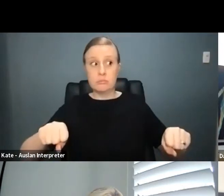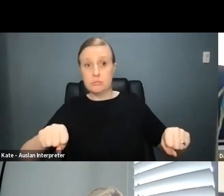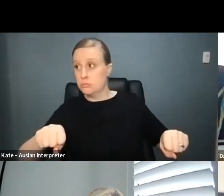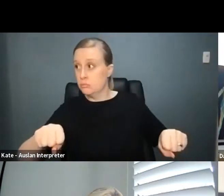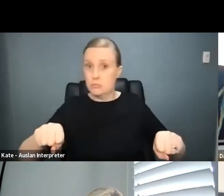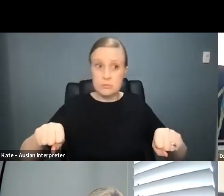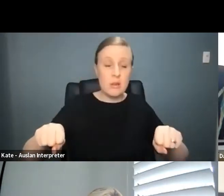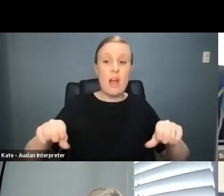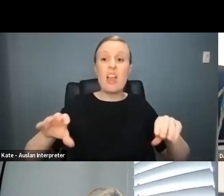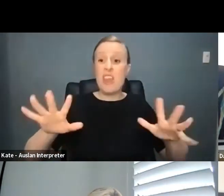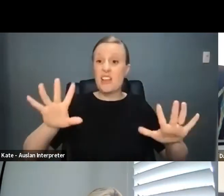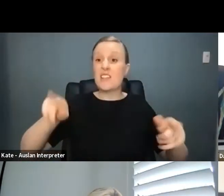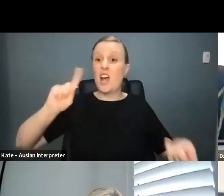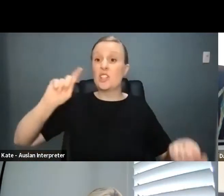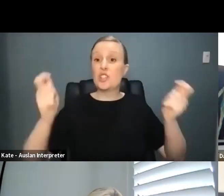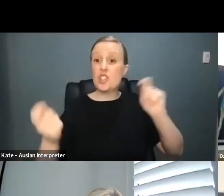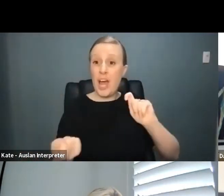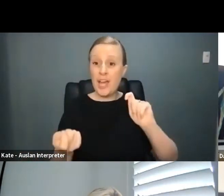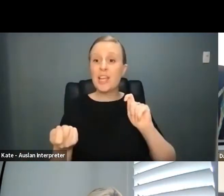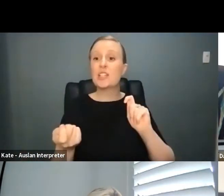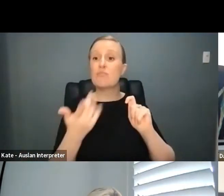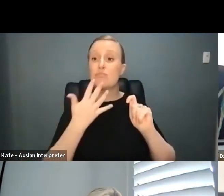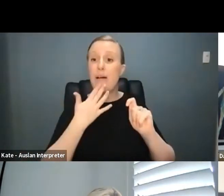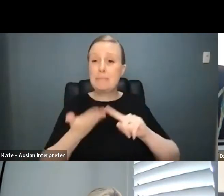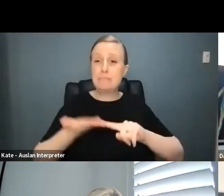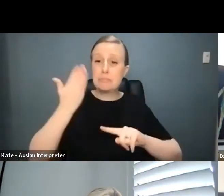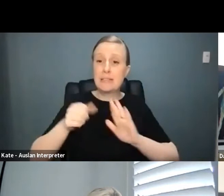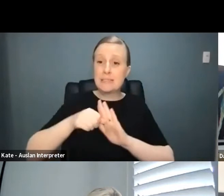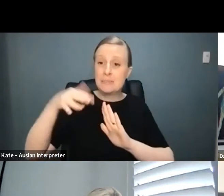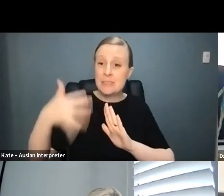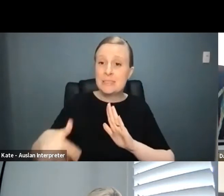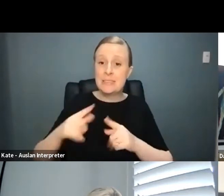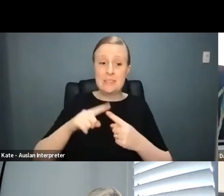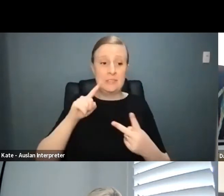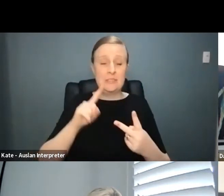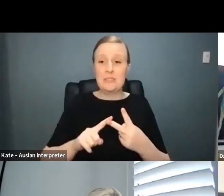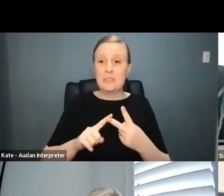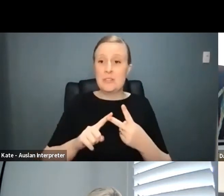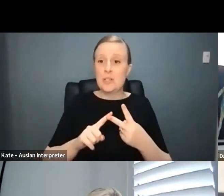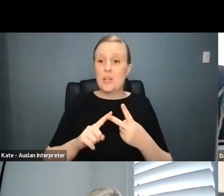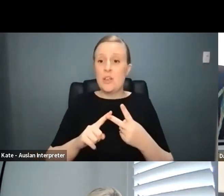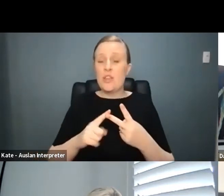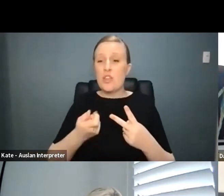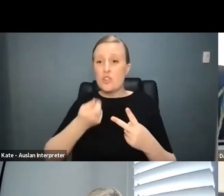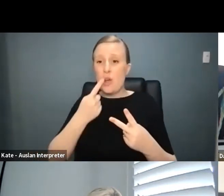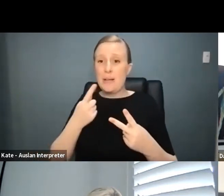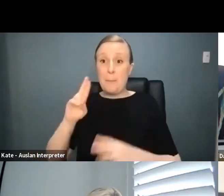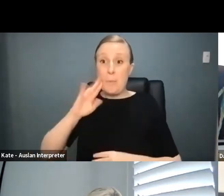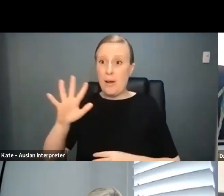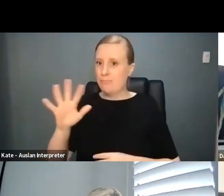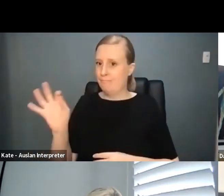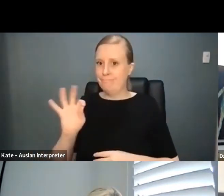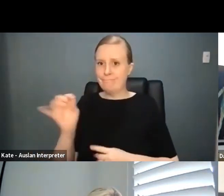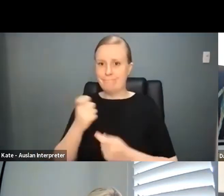and prices shot up, purity shot down, and that was across methamphetamine and heroin and a lot of